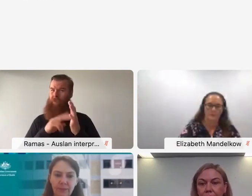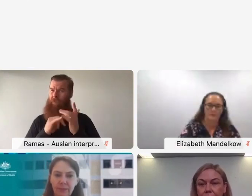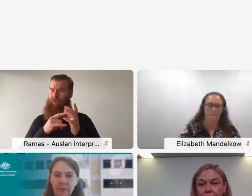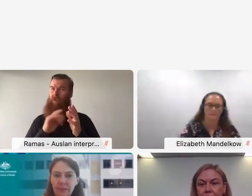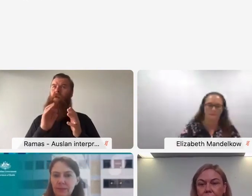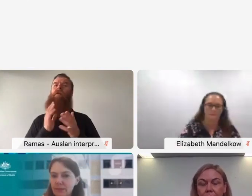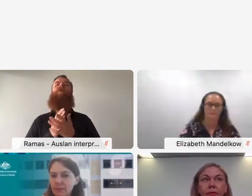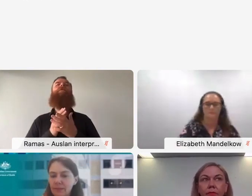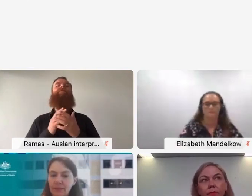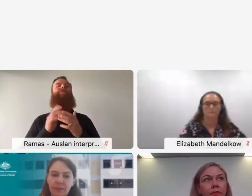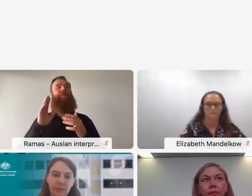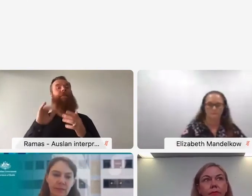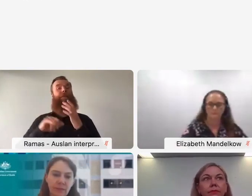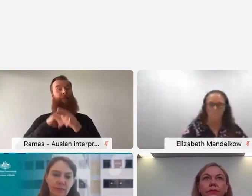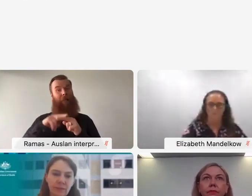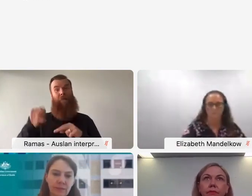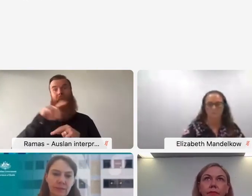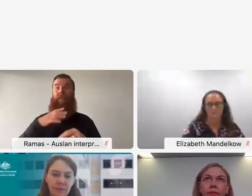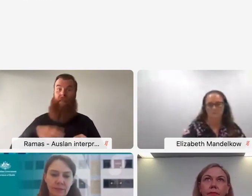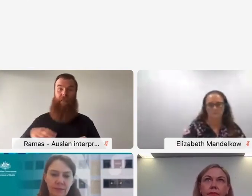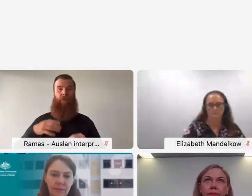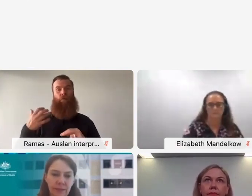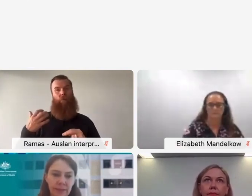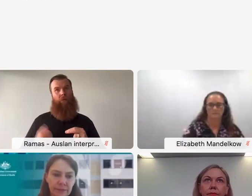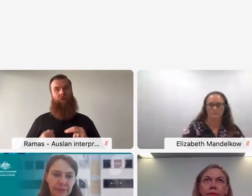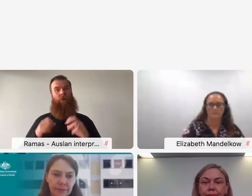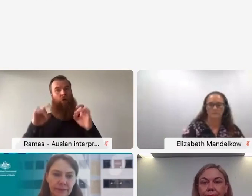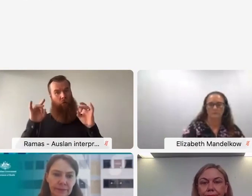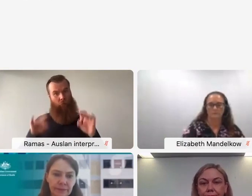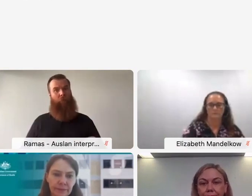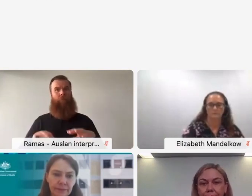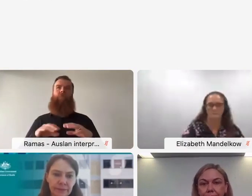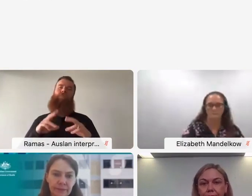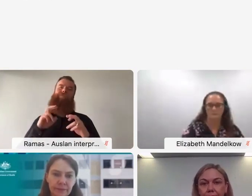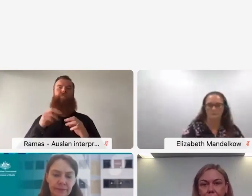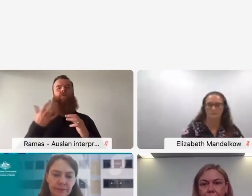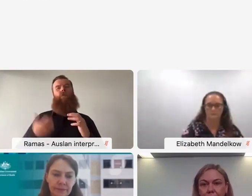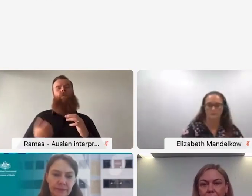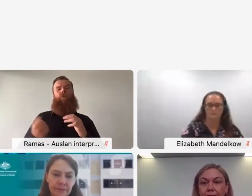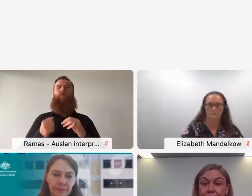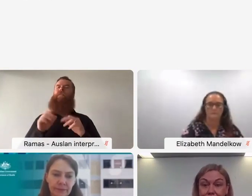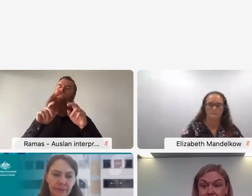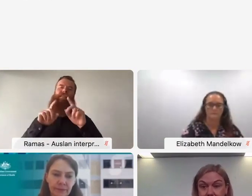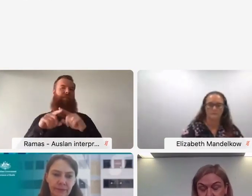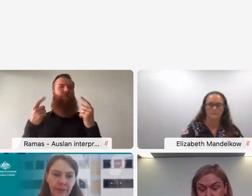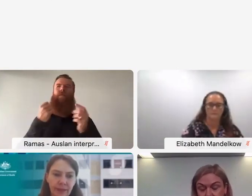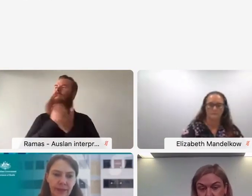that temporary skilled migration income level. So it's a different visa class.